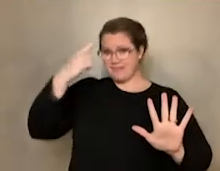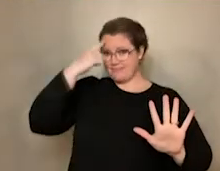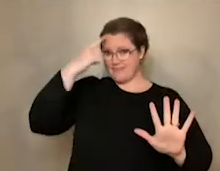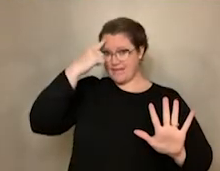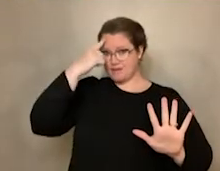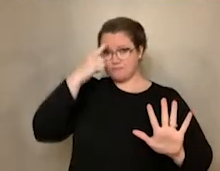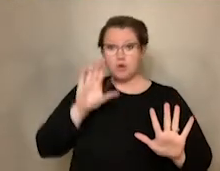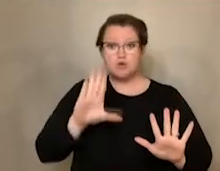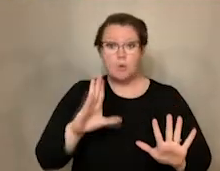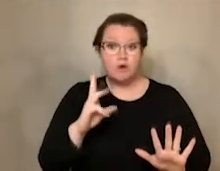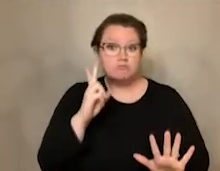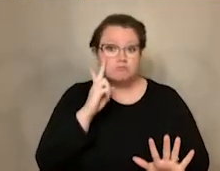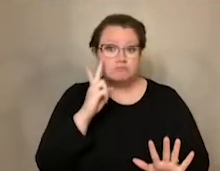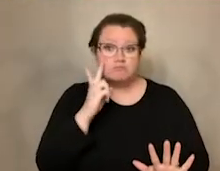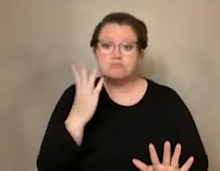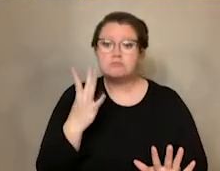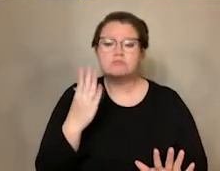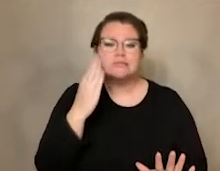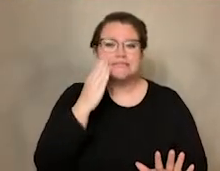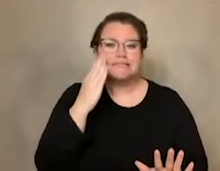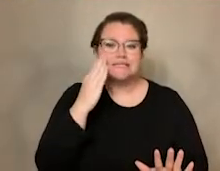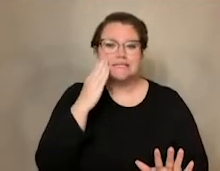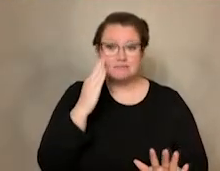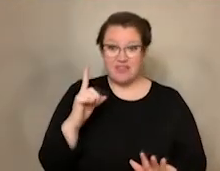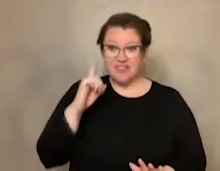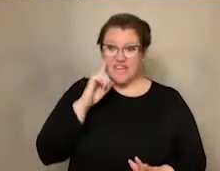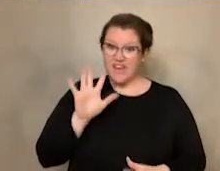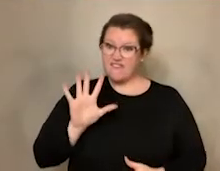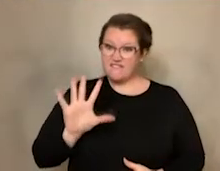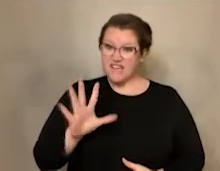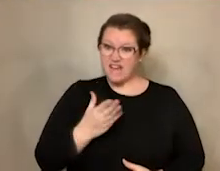skill that I think is really important for us to all have for our everyday